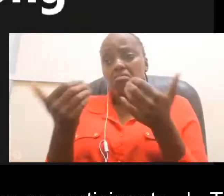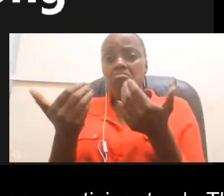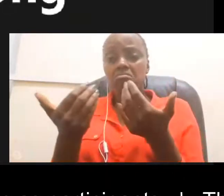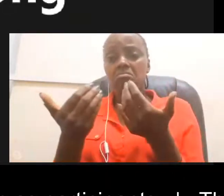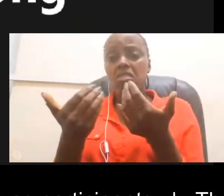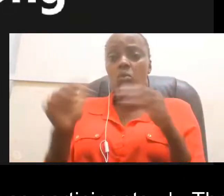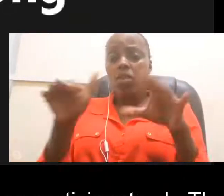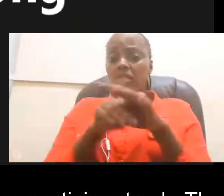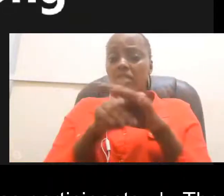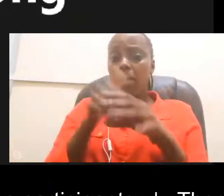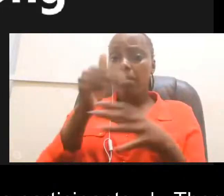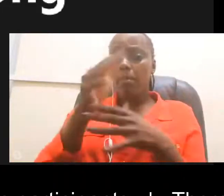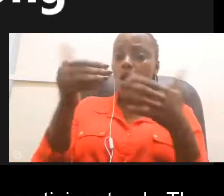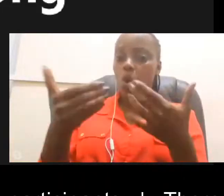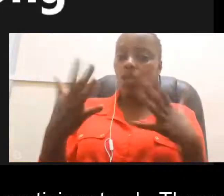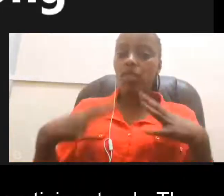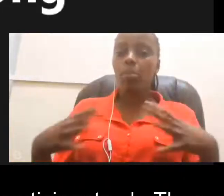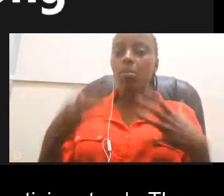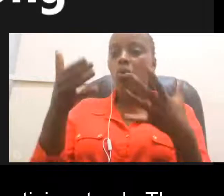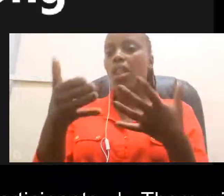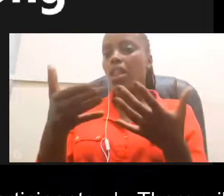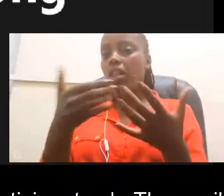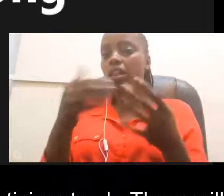members or panelists? And